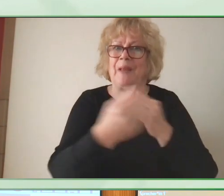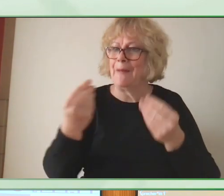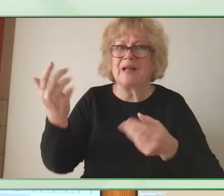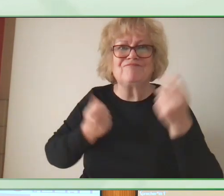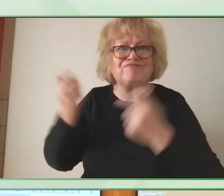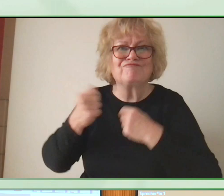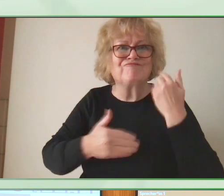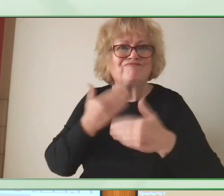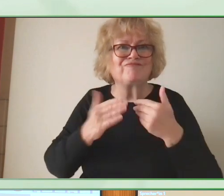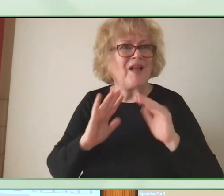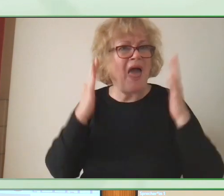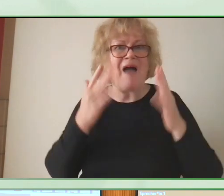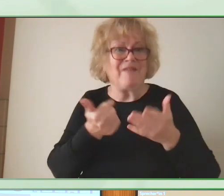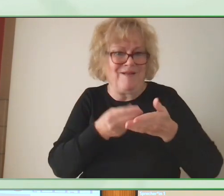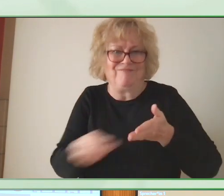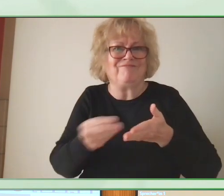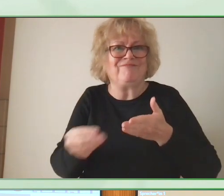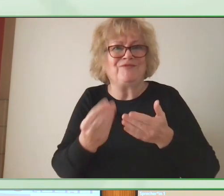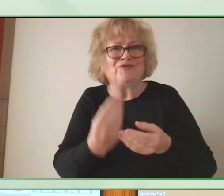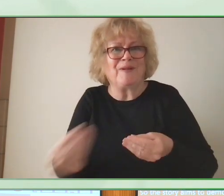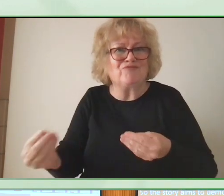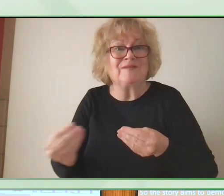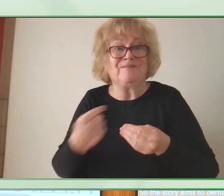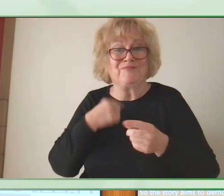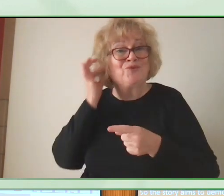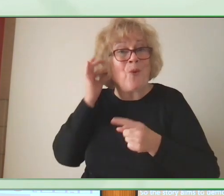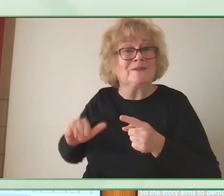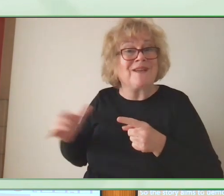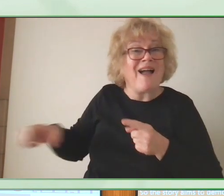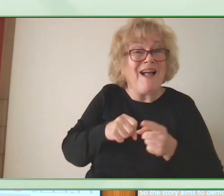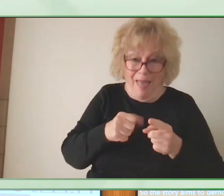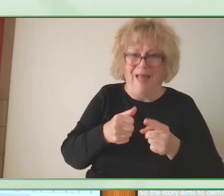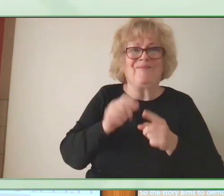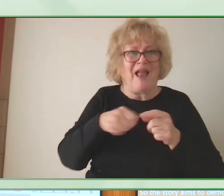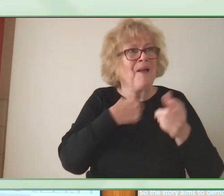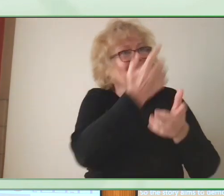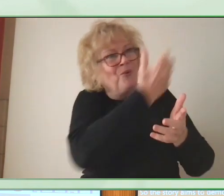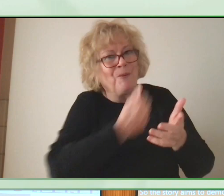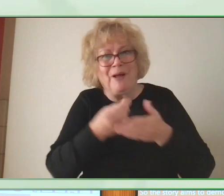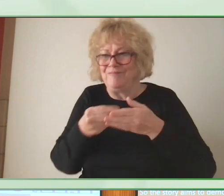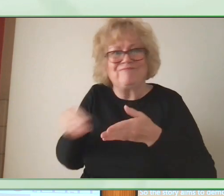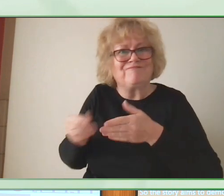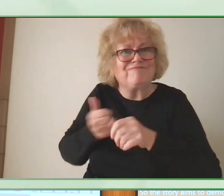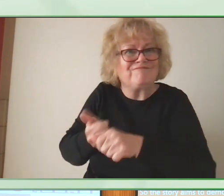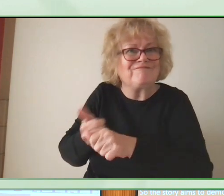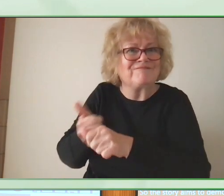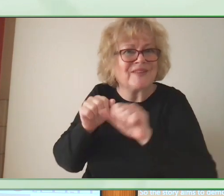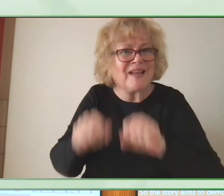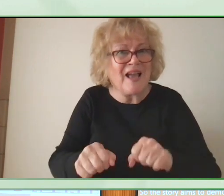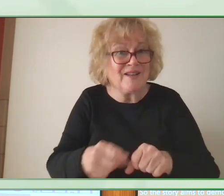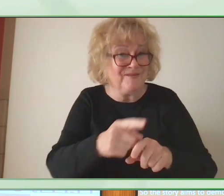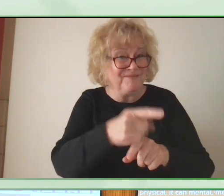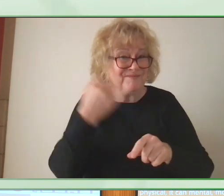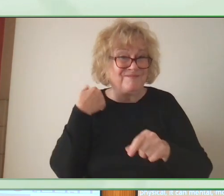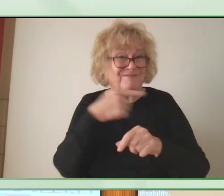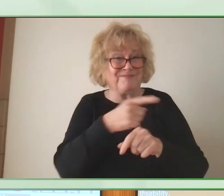the will to succeed. This message is especially important for beggars with disability, empowering them to